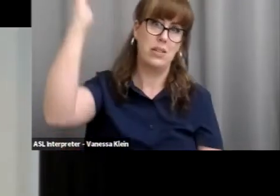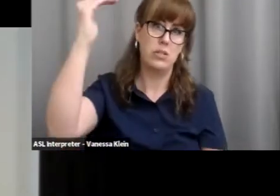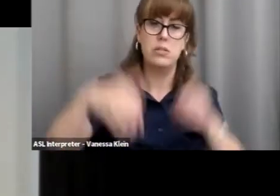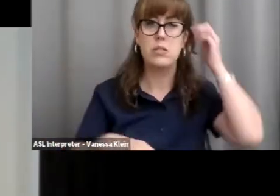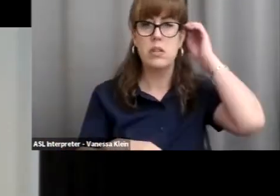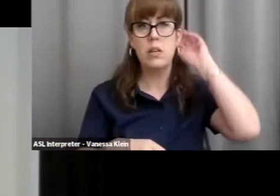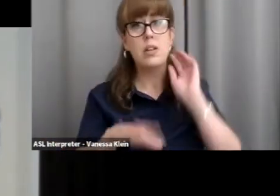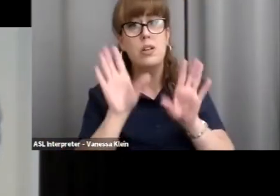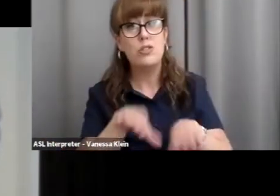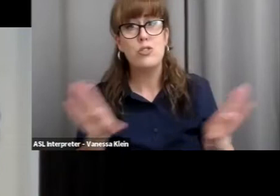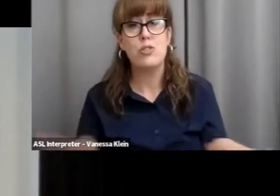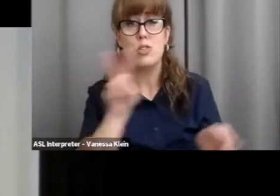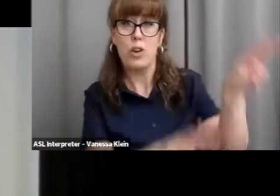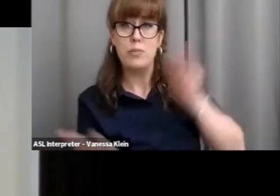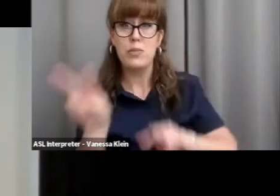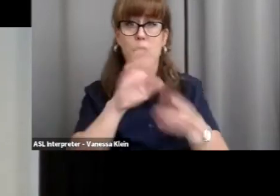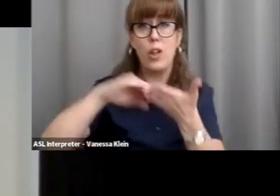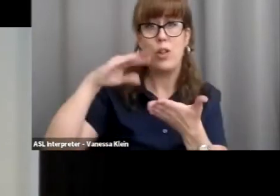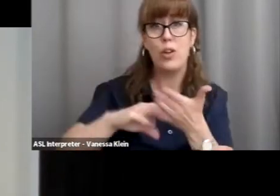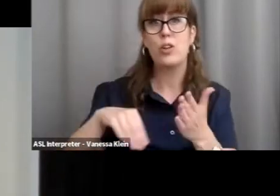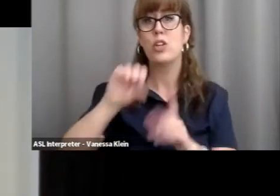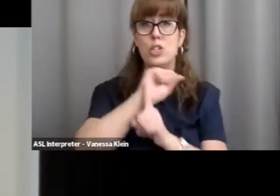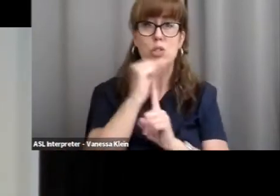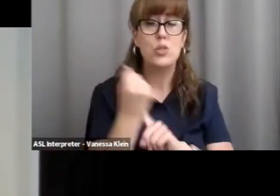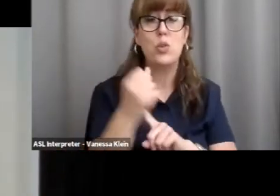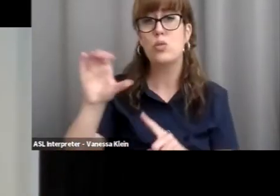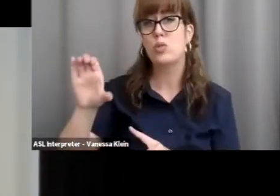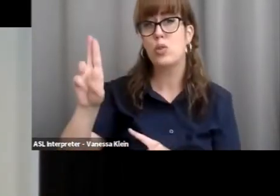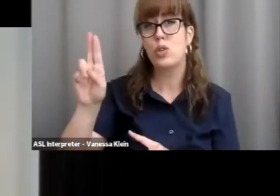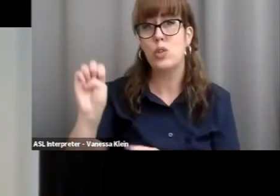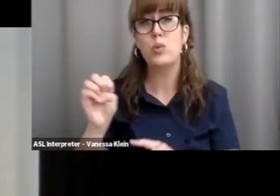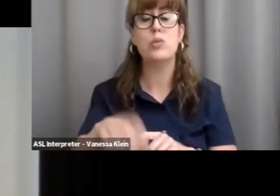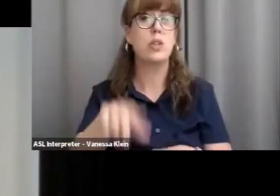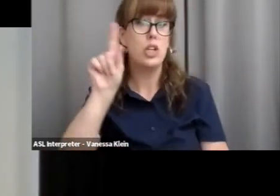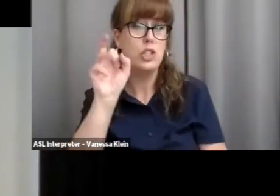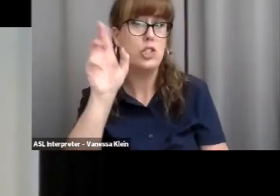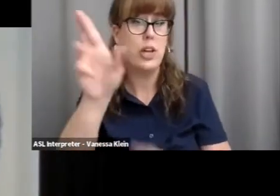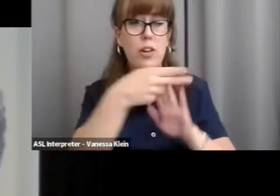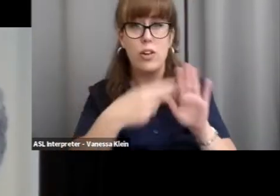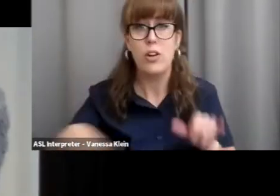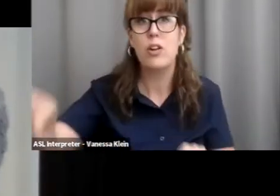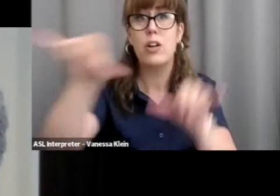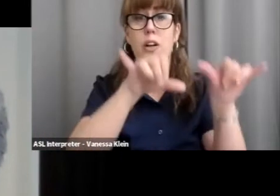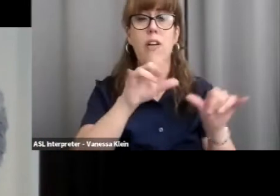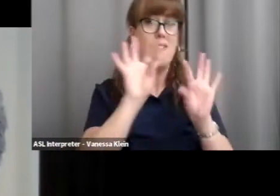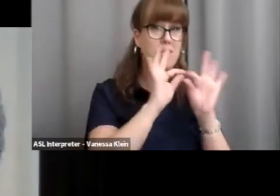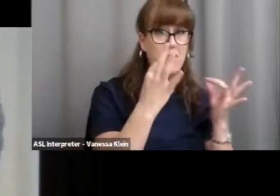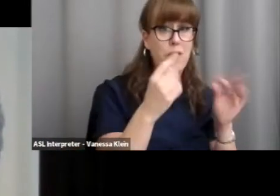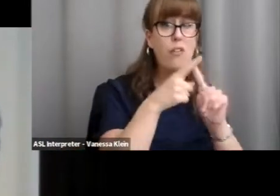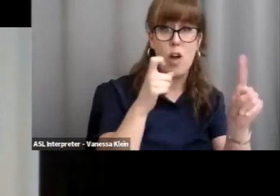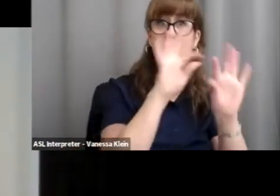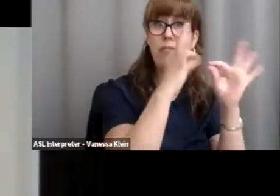observe and learn the social and gender cues from their parents, family, teachers, and all the adults in their